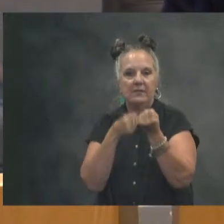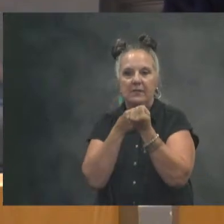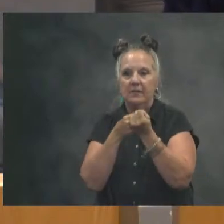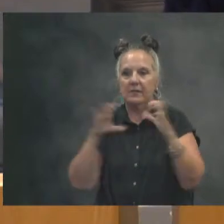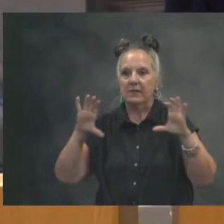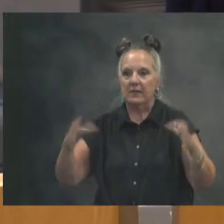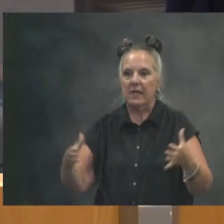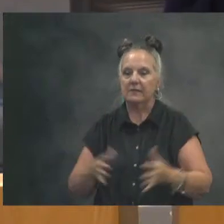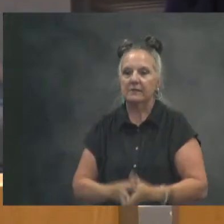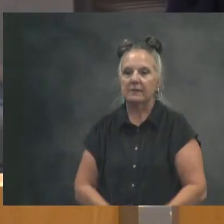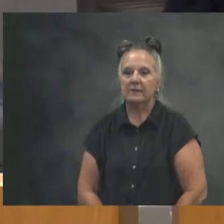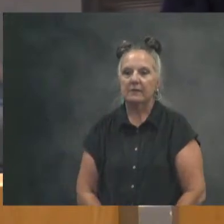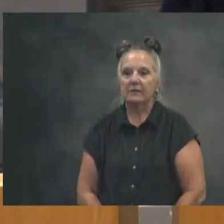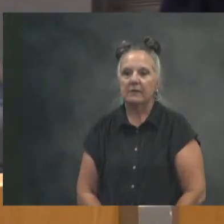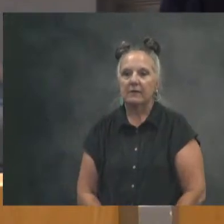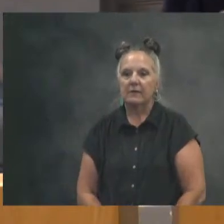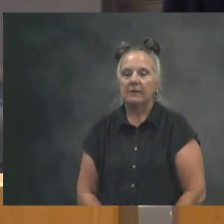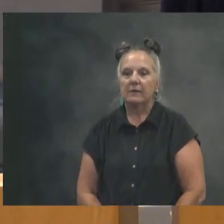And